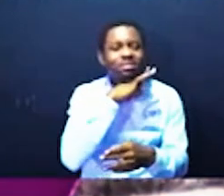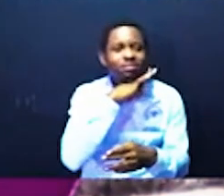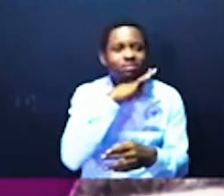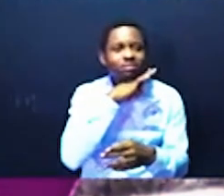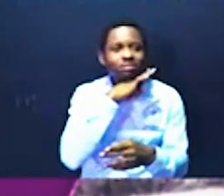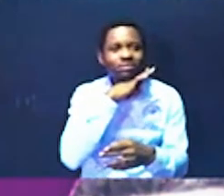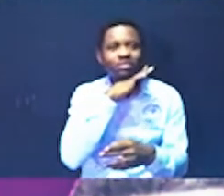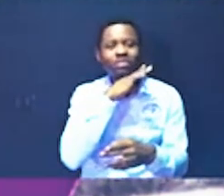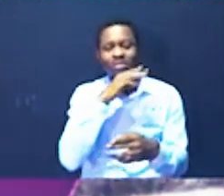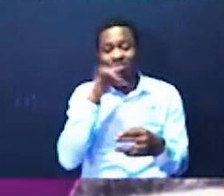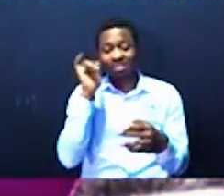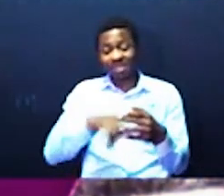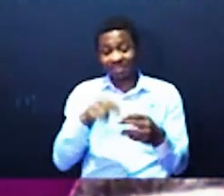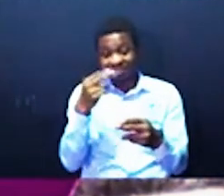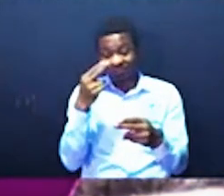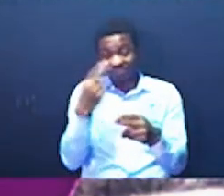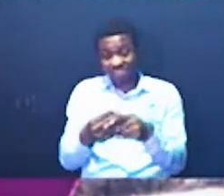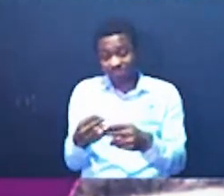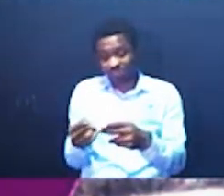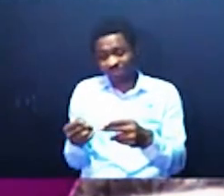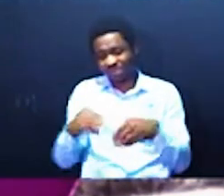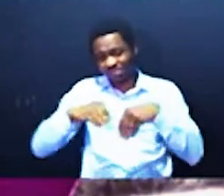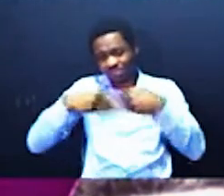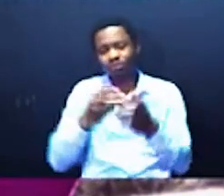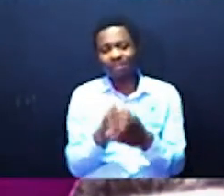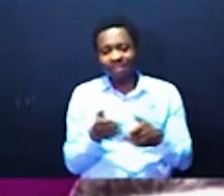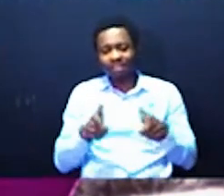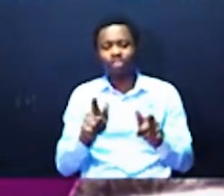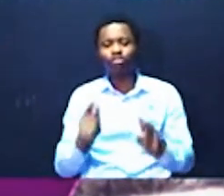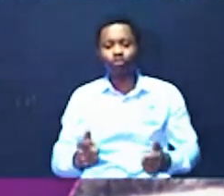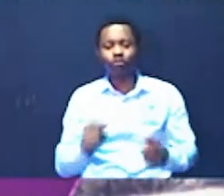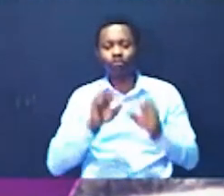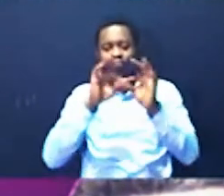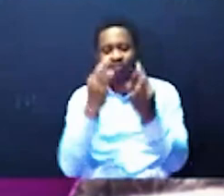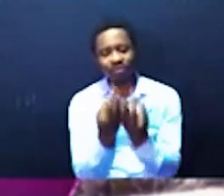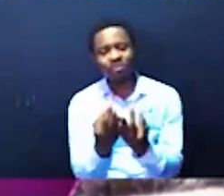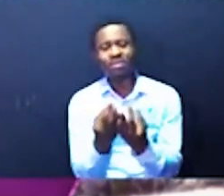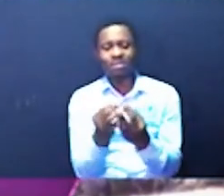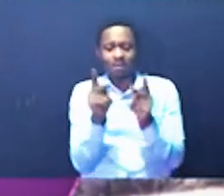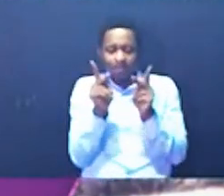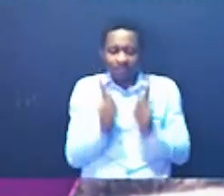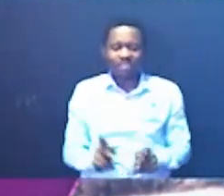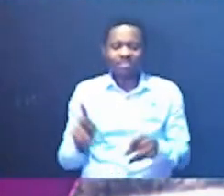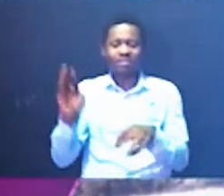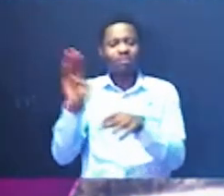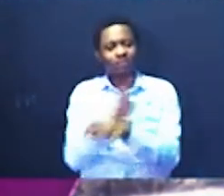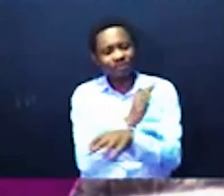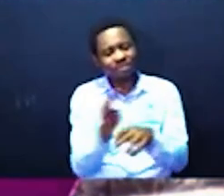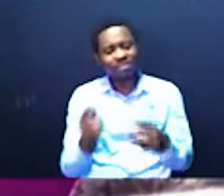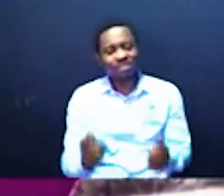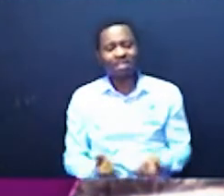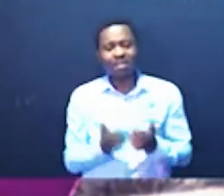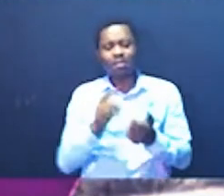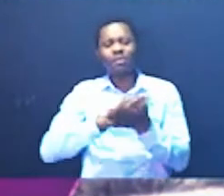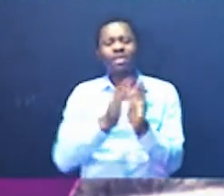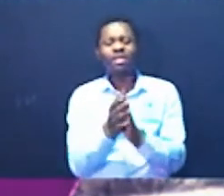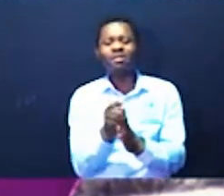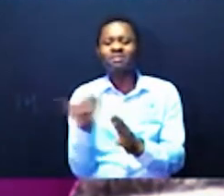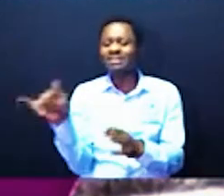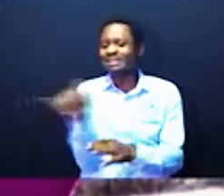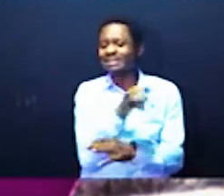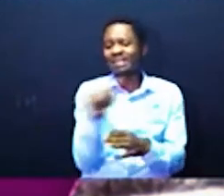named. Let your family life, your personal life, your business life be as holy